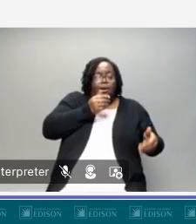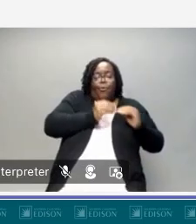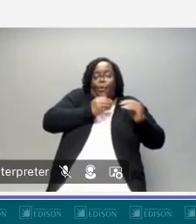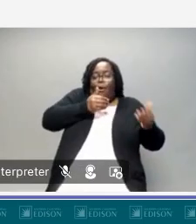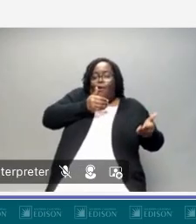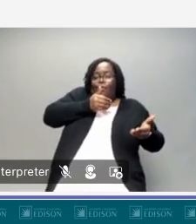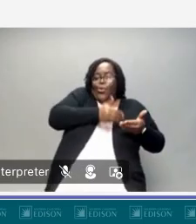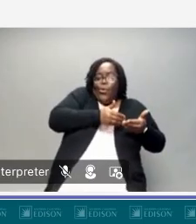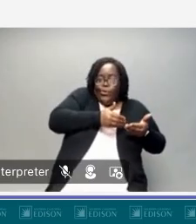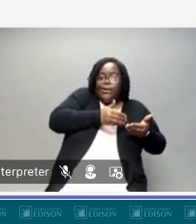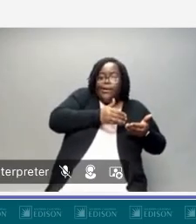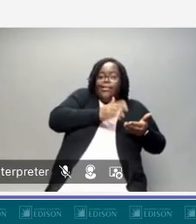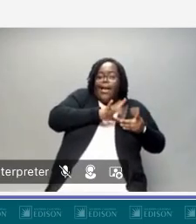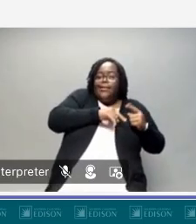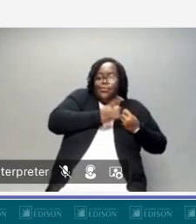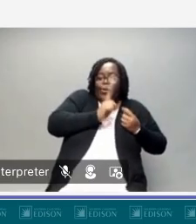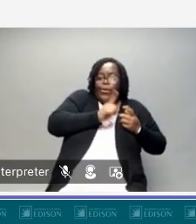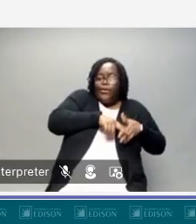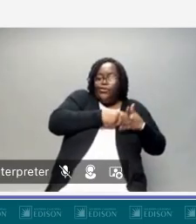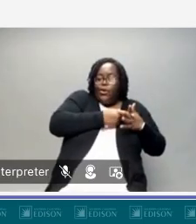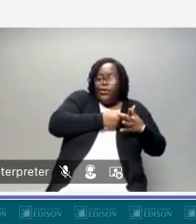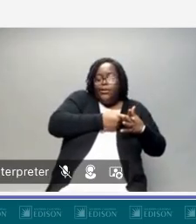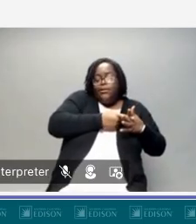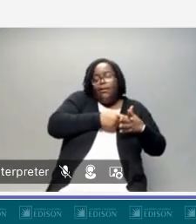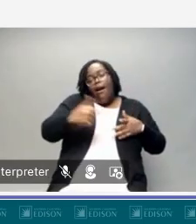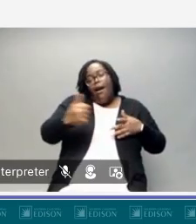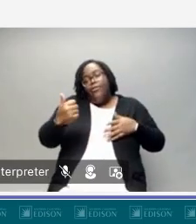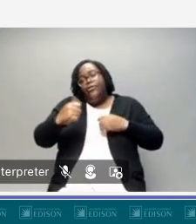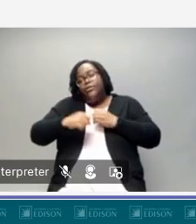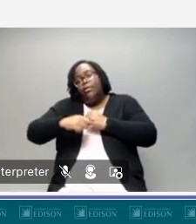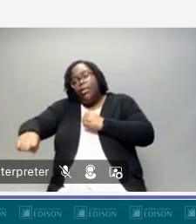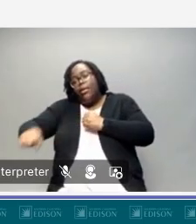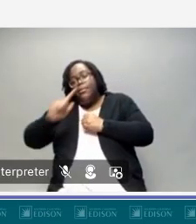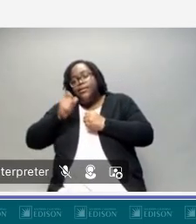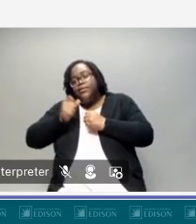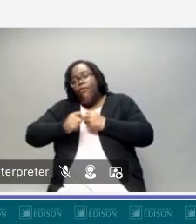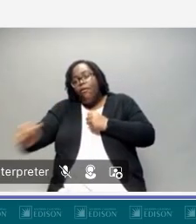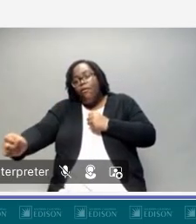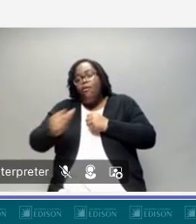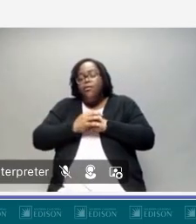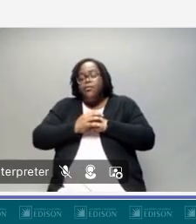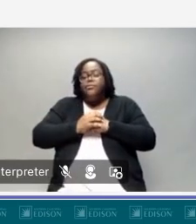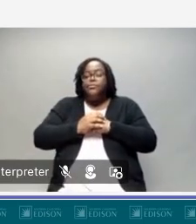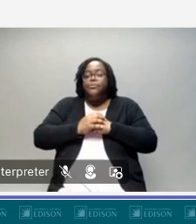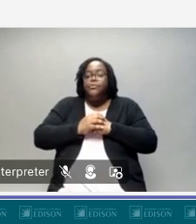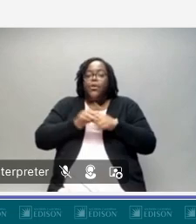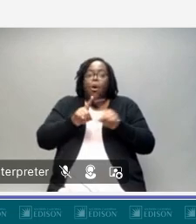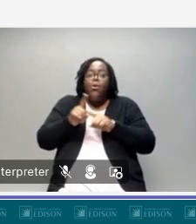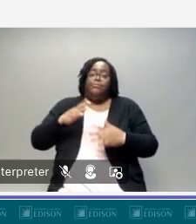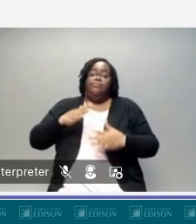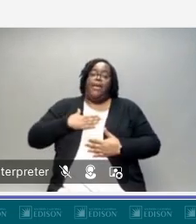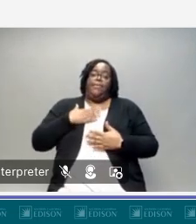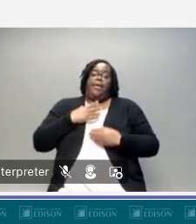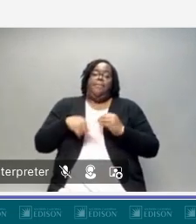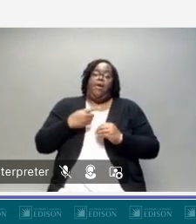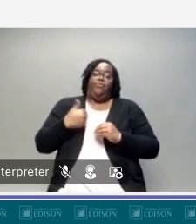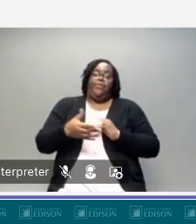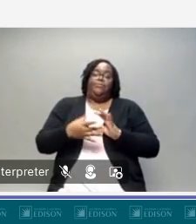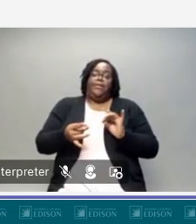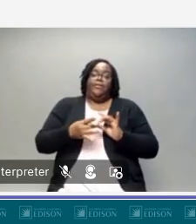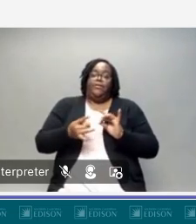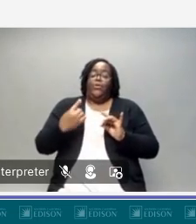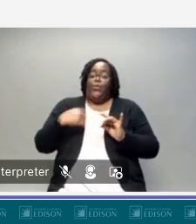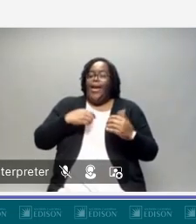the restoration patrol is starting, and some will take longer. And I do want to announce, and we're very happy about this, that we have a